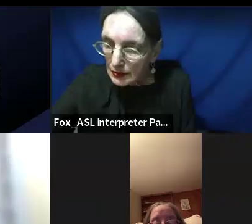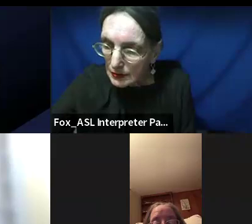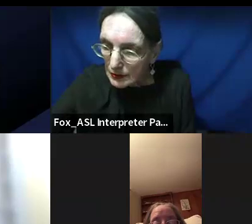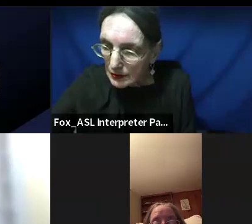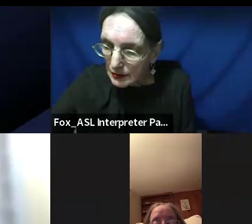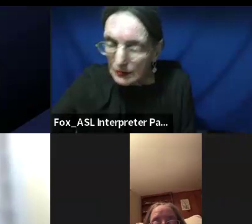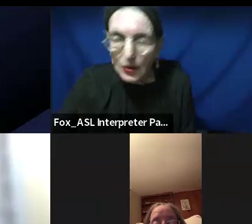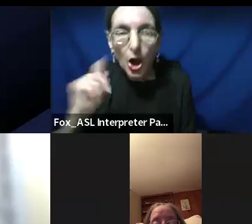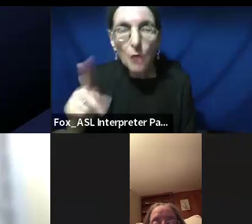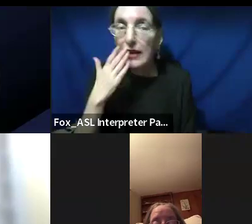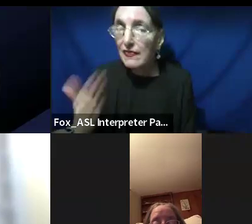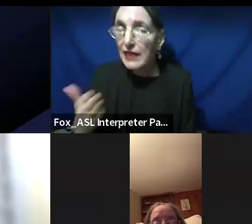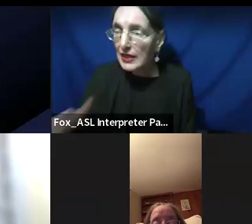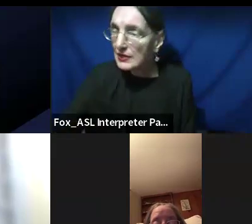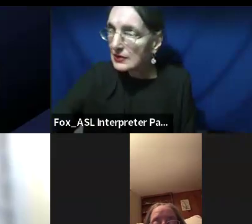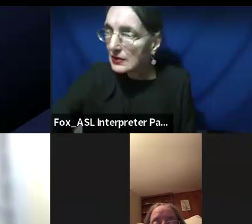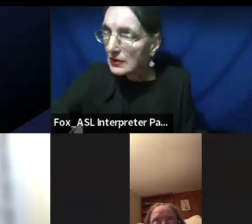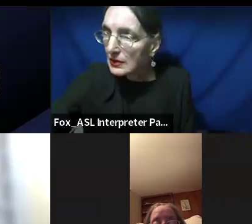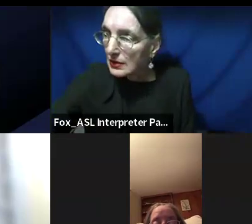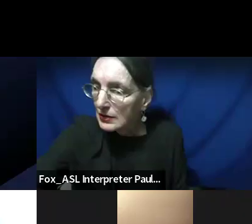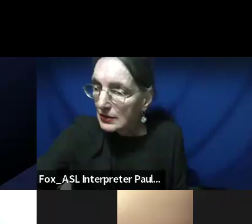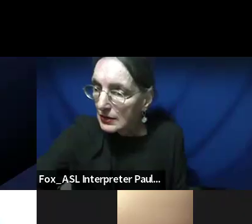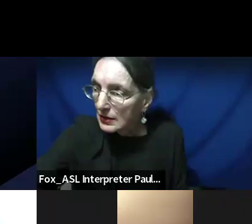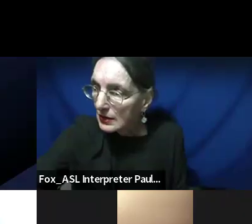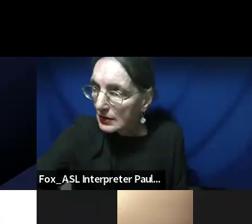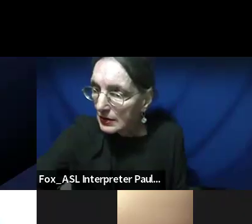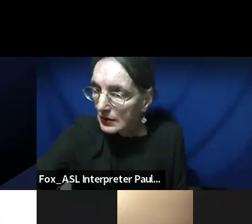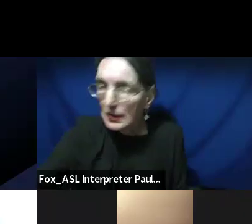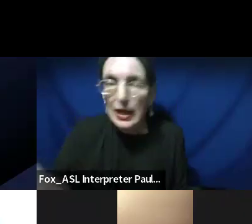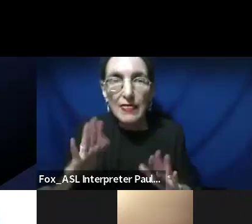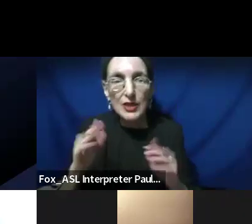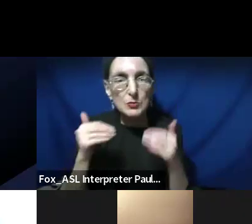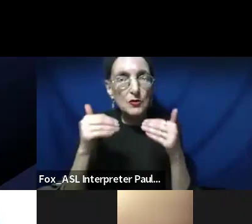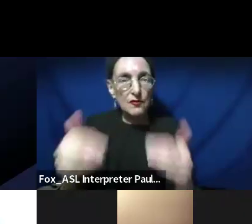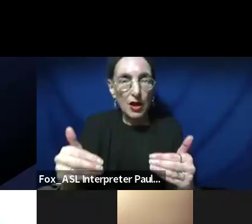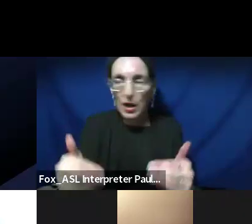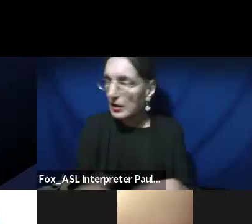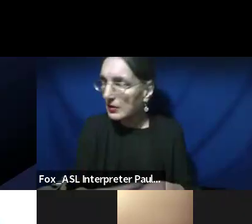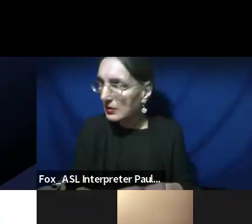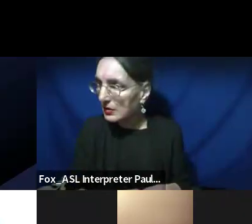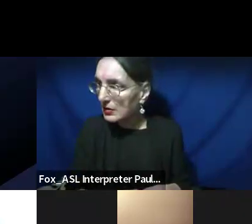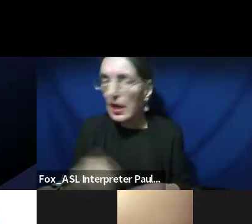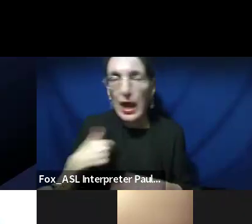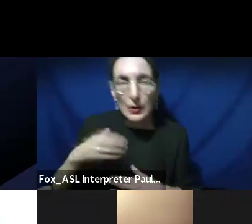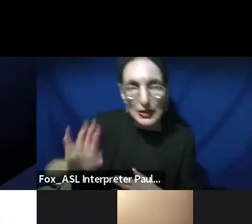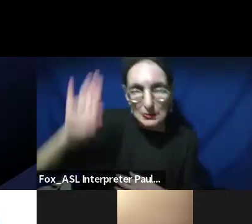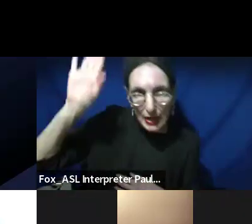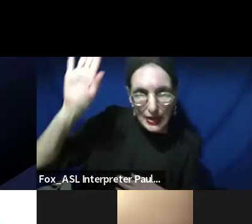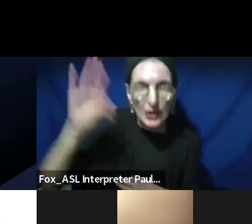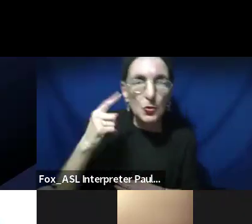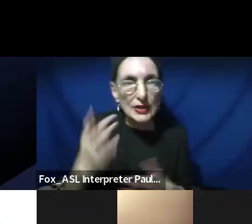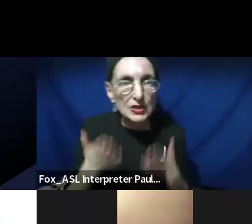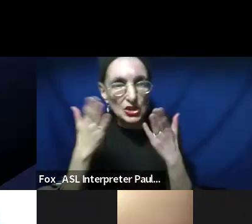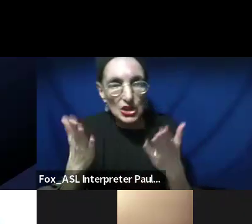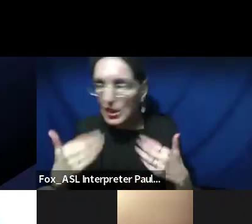Okay, thanks. Let's move on to one suggestion I might have on that one. I raised my hand was I